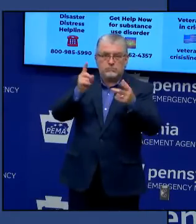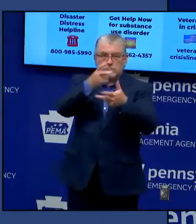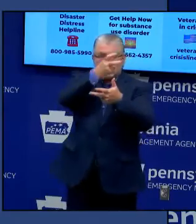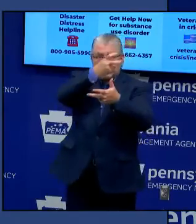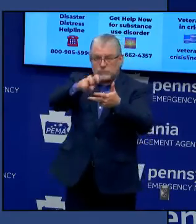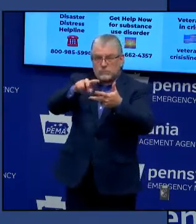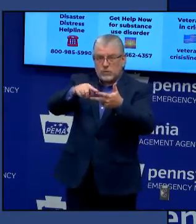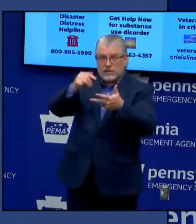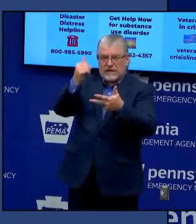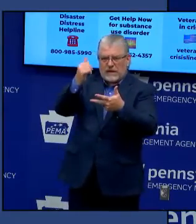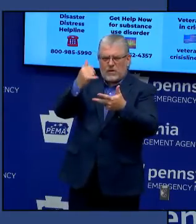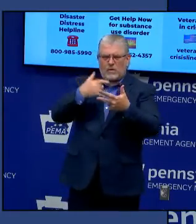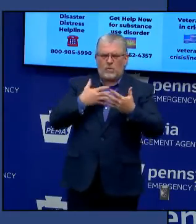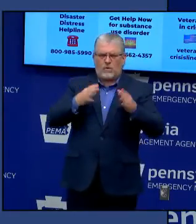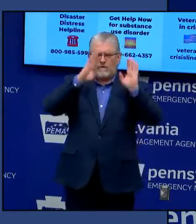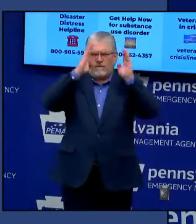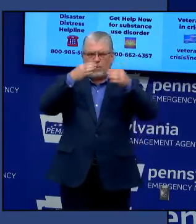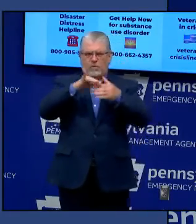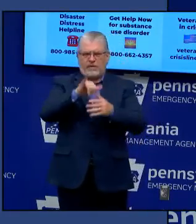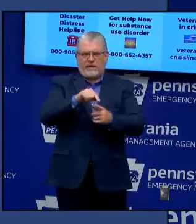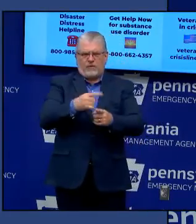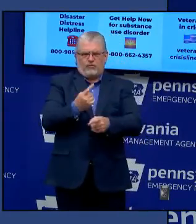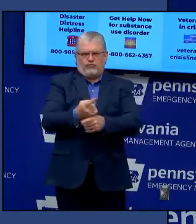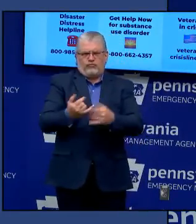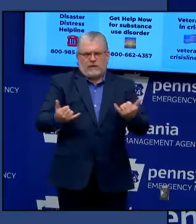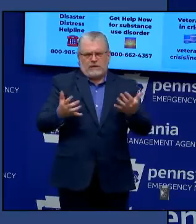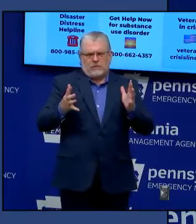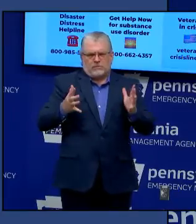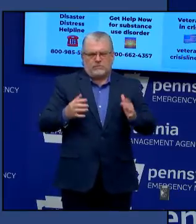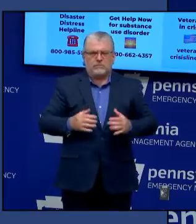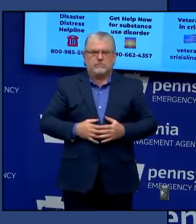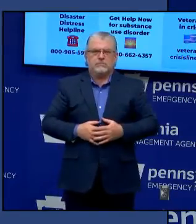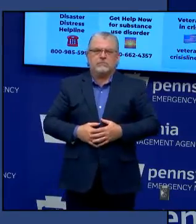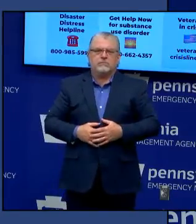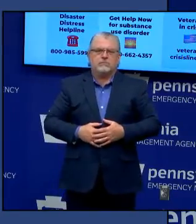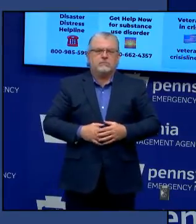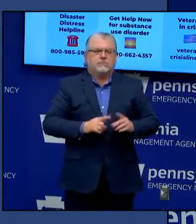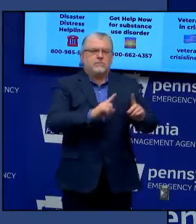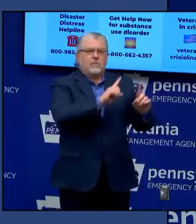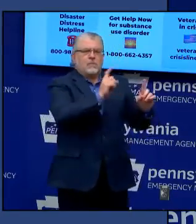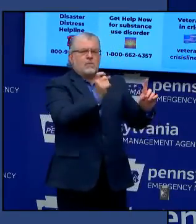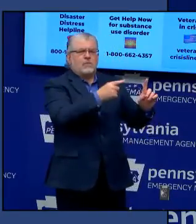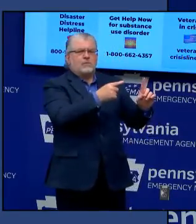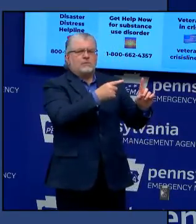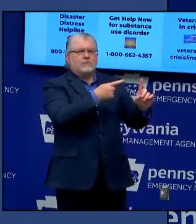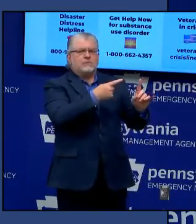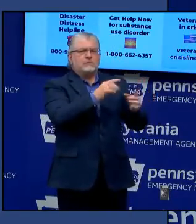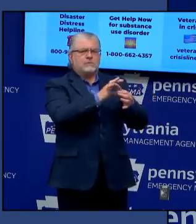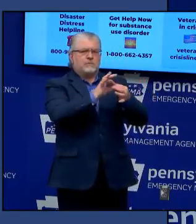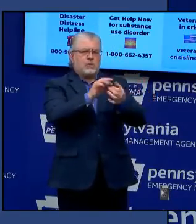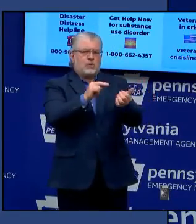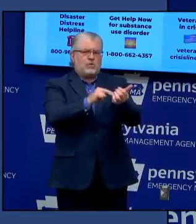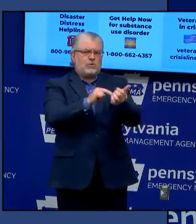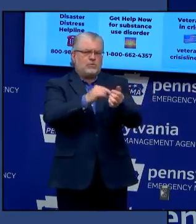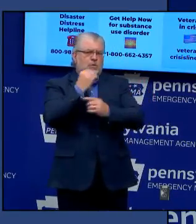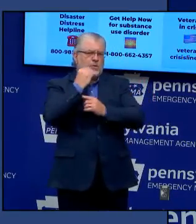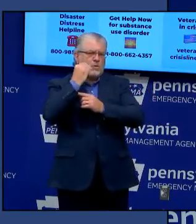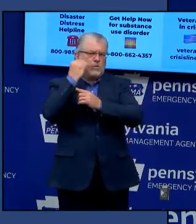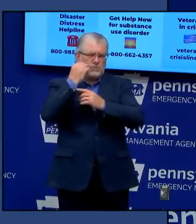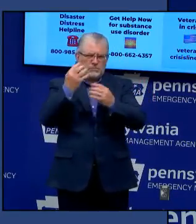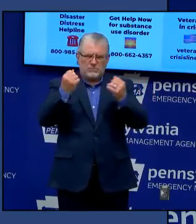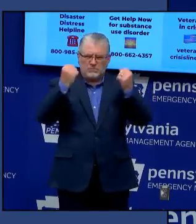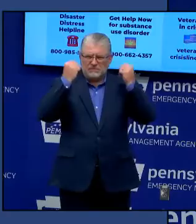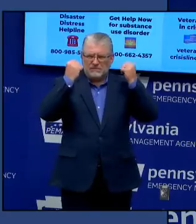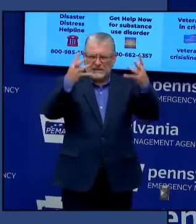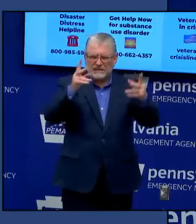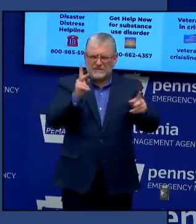our plan. This question is from Fox 56. Nursing homes continue to be hard hit by the virus. What can we do to make it safer